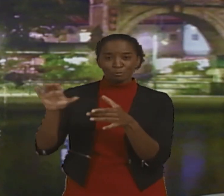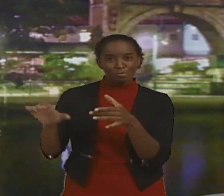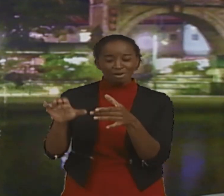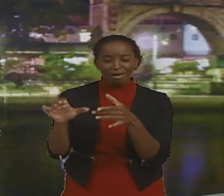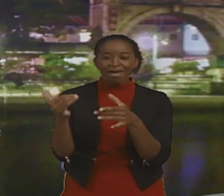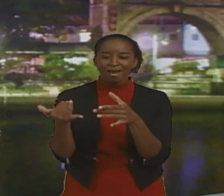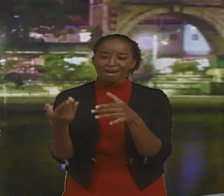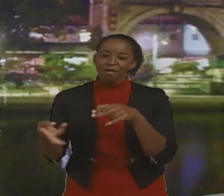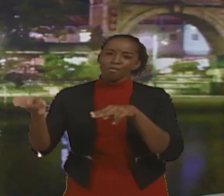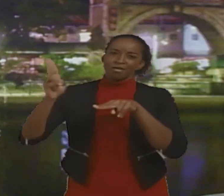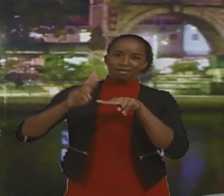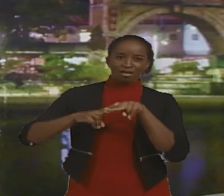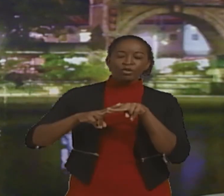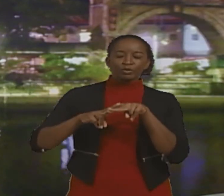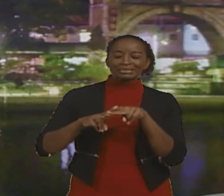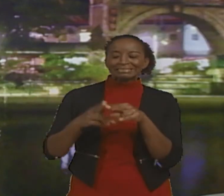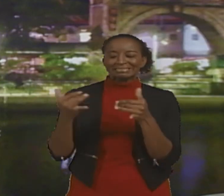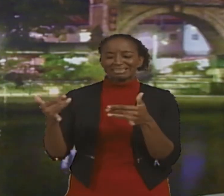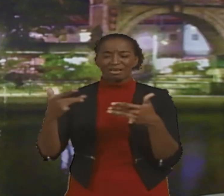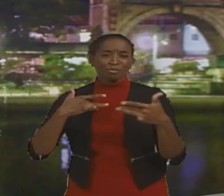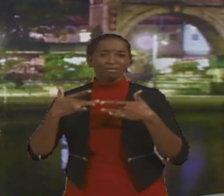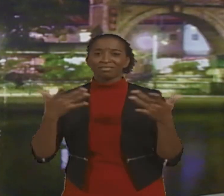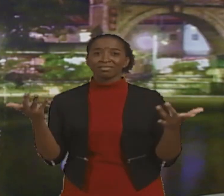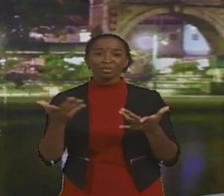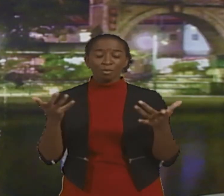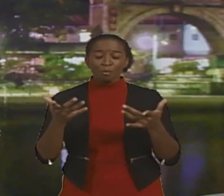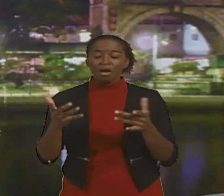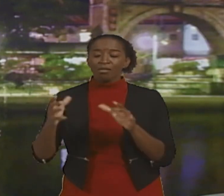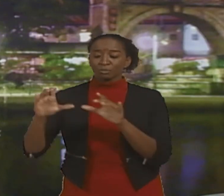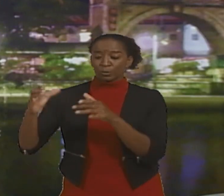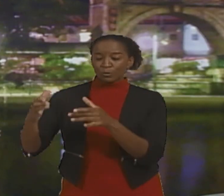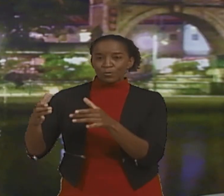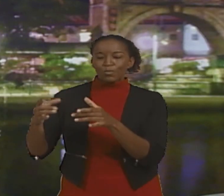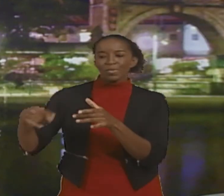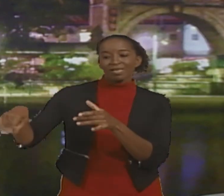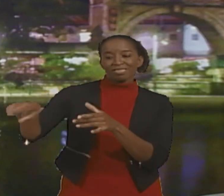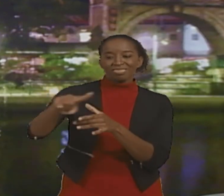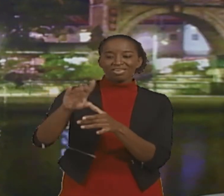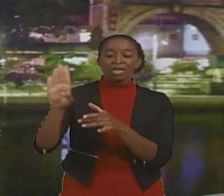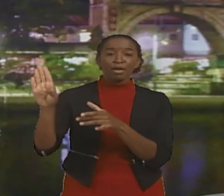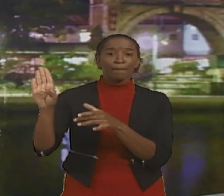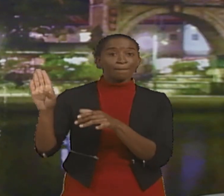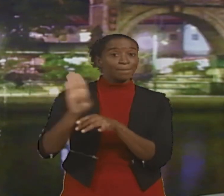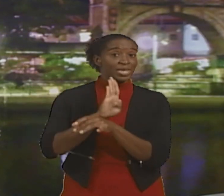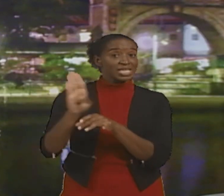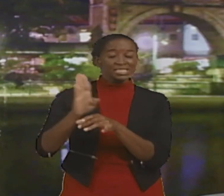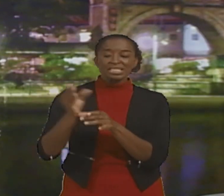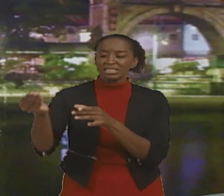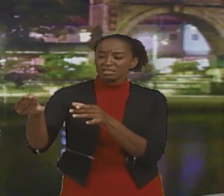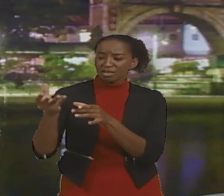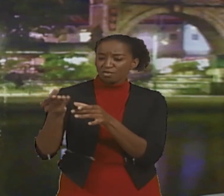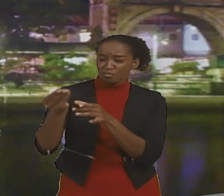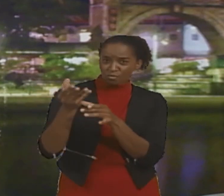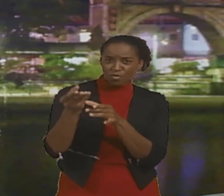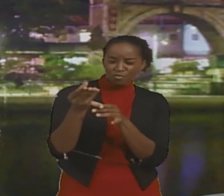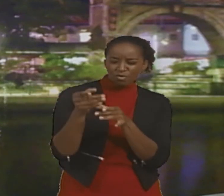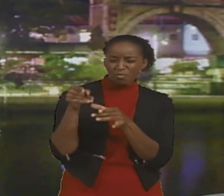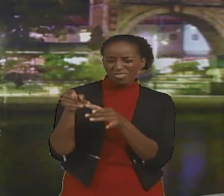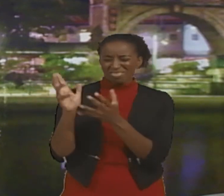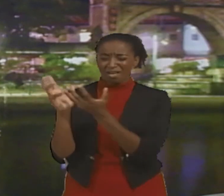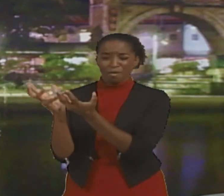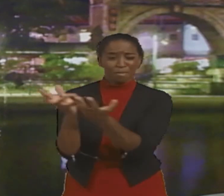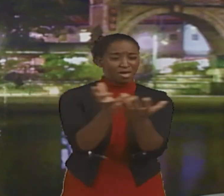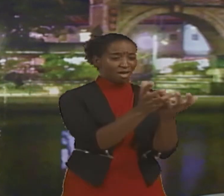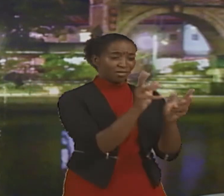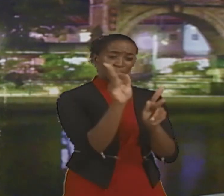areas of concern for Mr. Rochford is that the information the entity receives from its members doesn't appear to reflect the situation for the